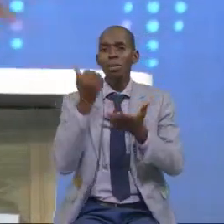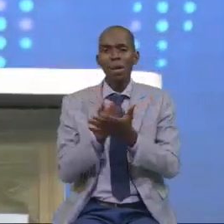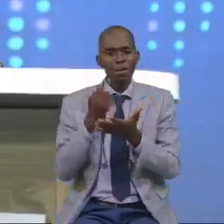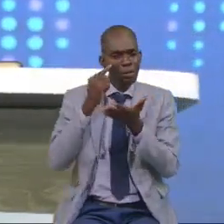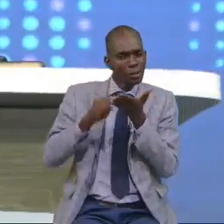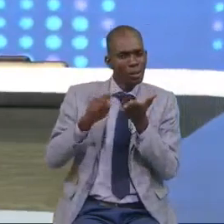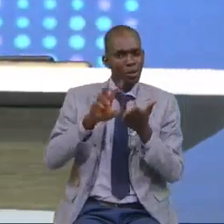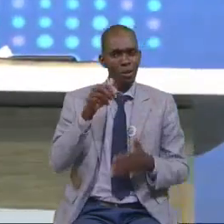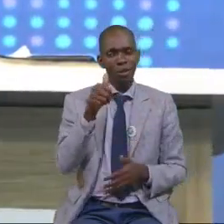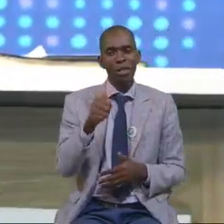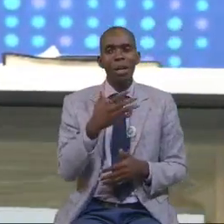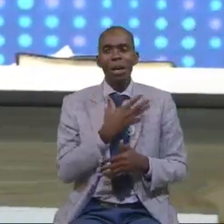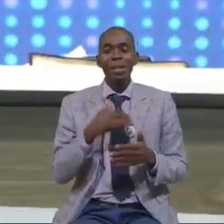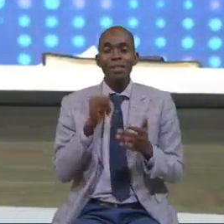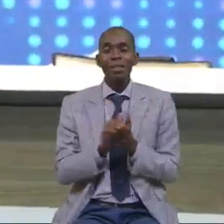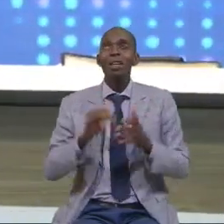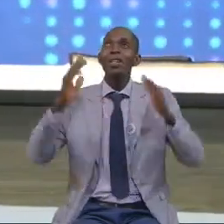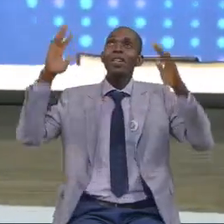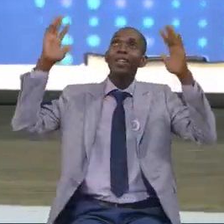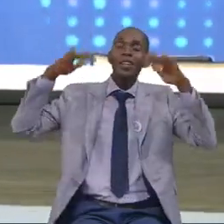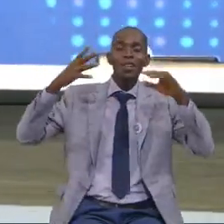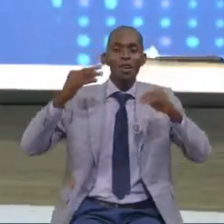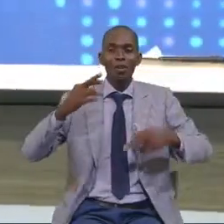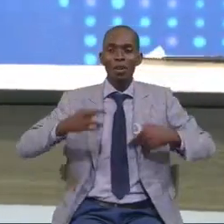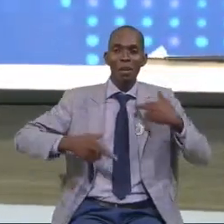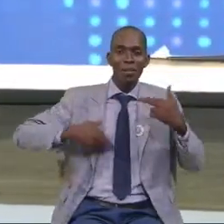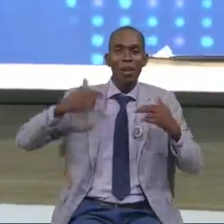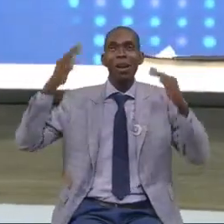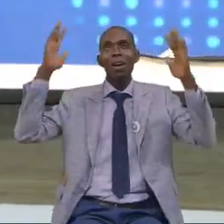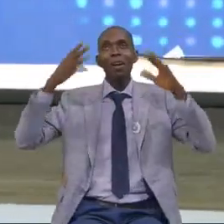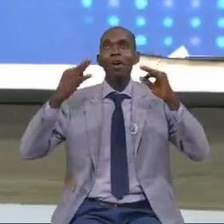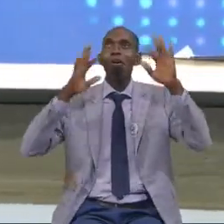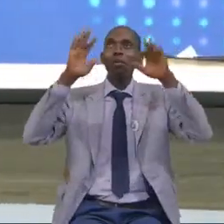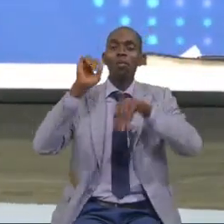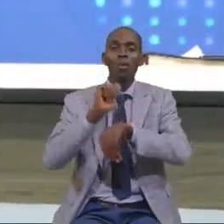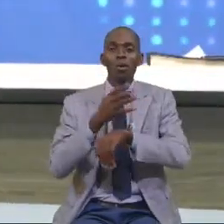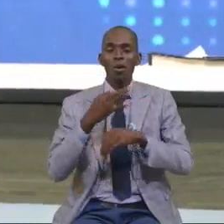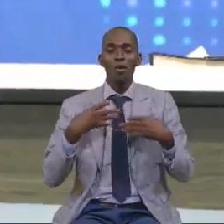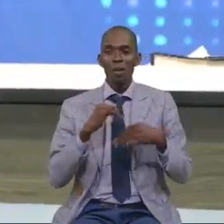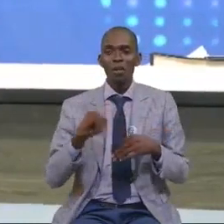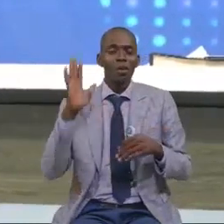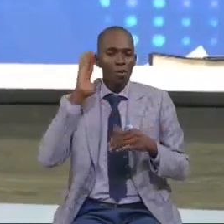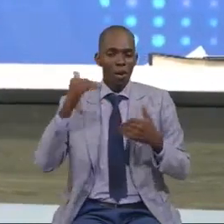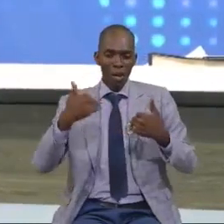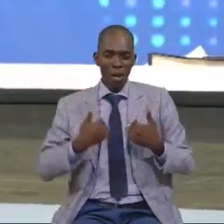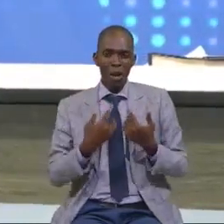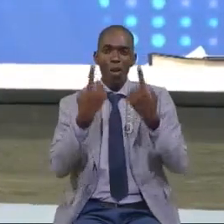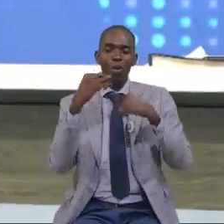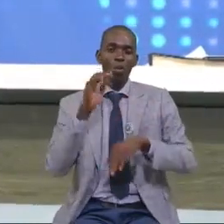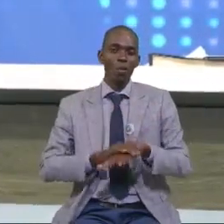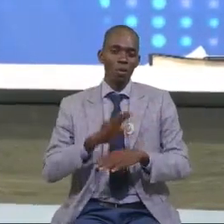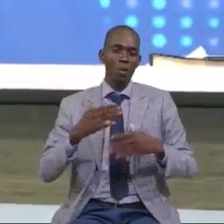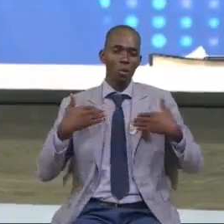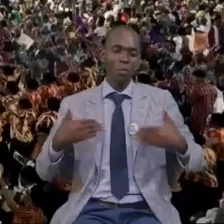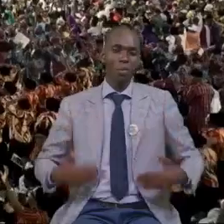rain of revival, rain of miracle, of healing would have been deposited in your